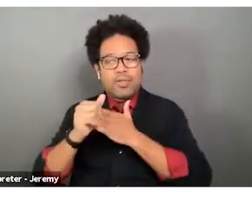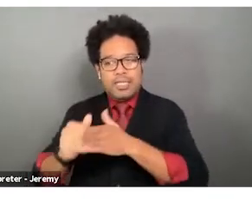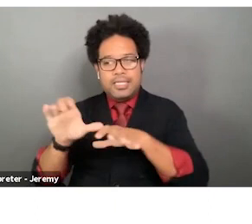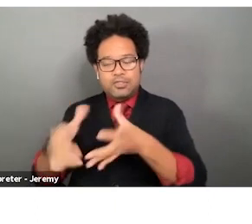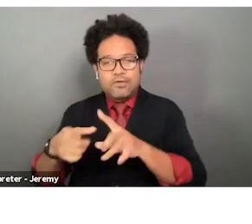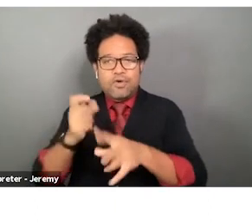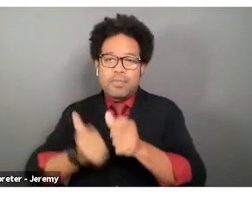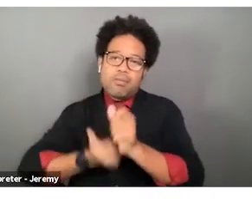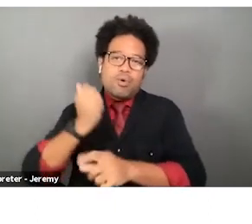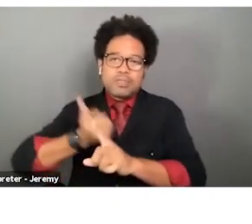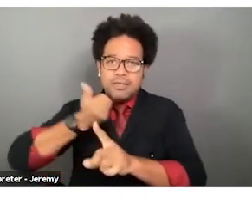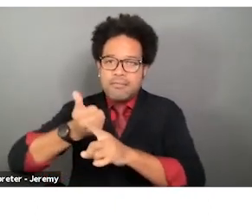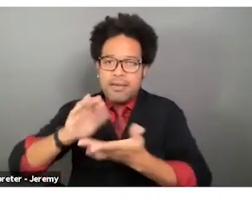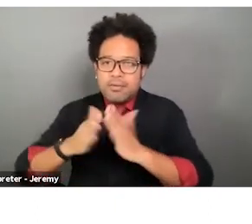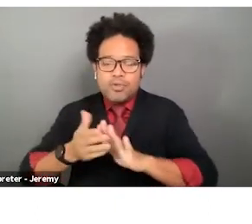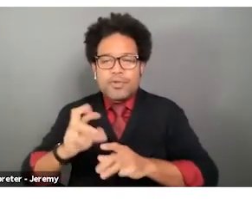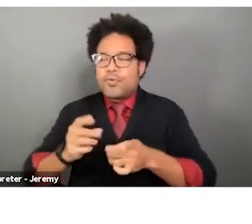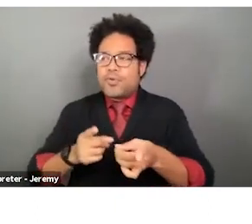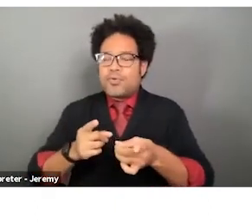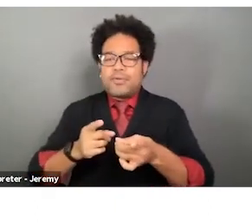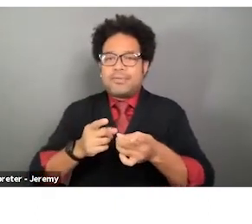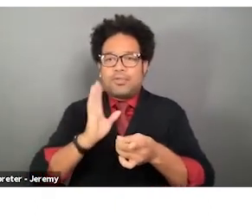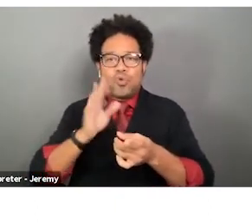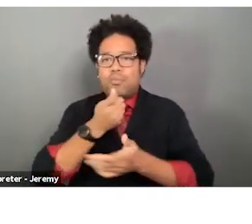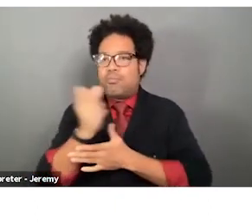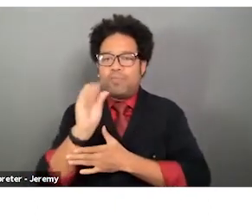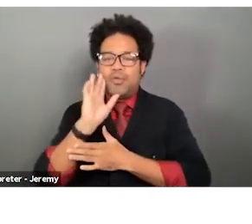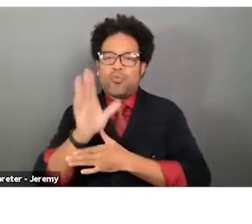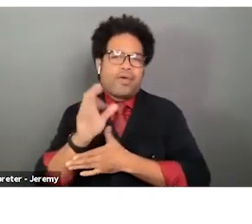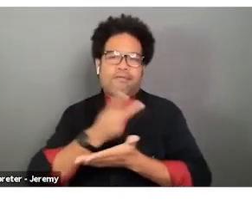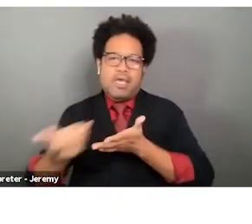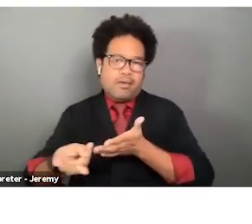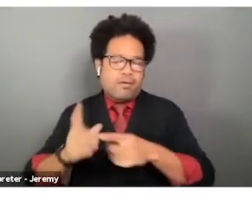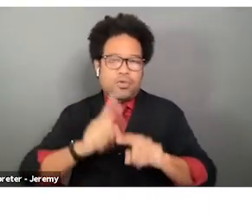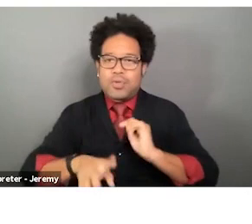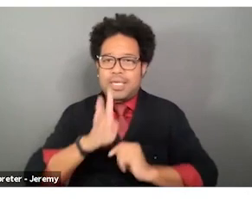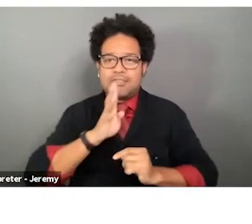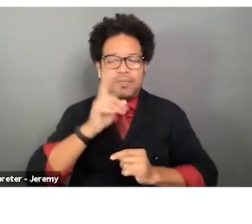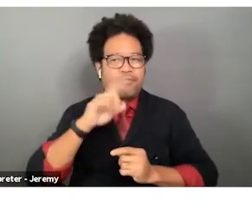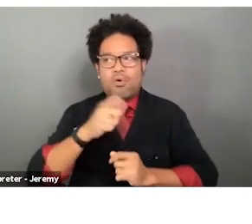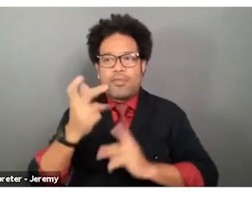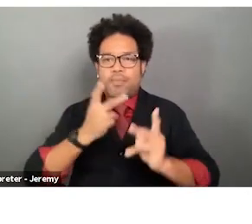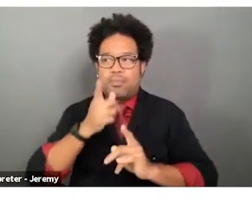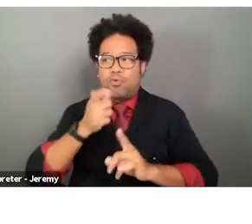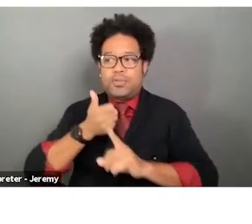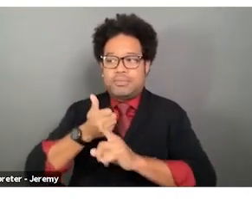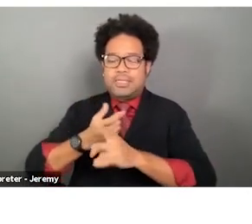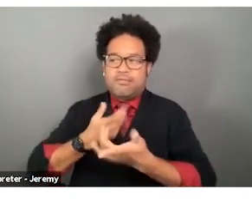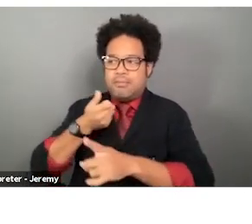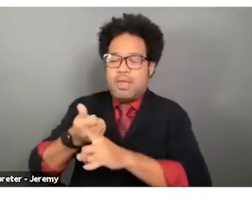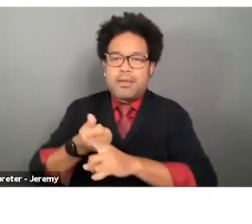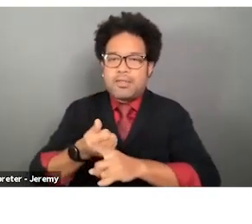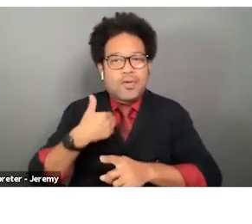most impacted communities or the movement will fail. You cannot speak for other people who are impacted. You have no business doing